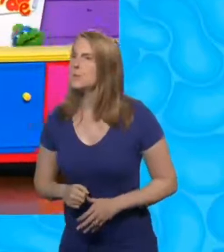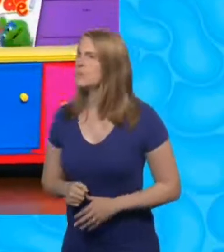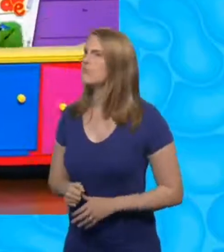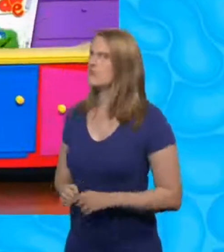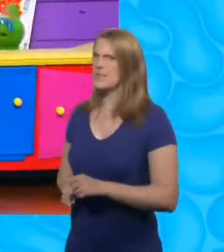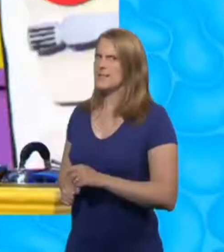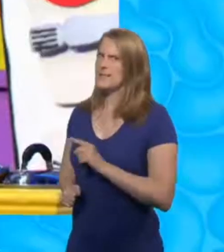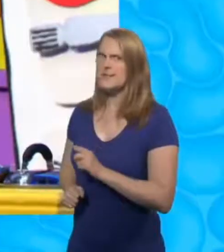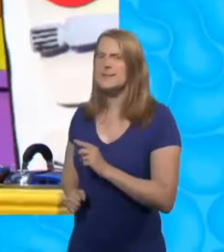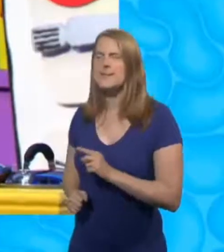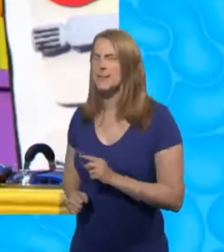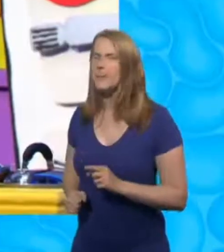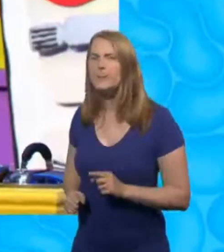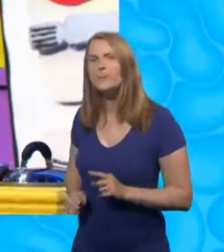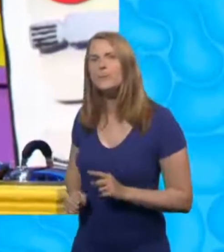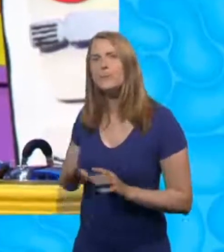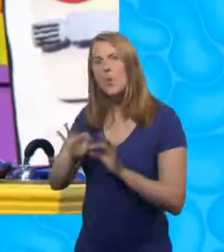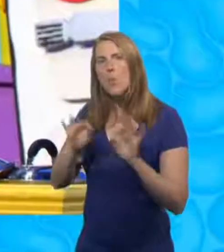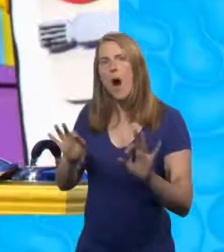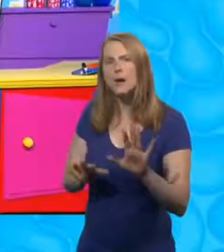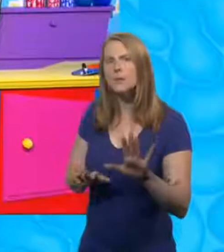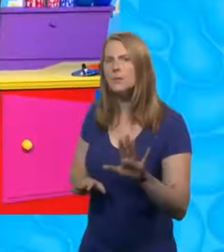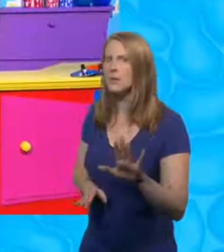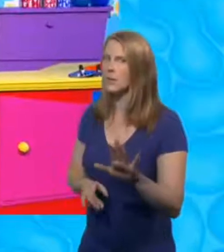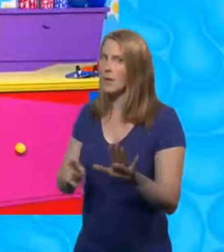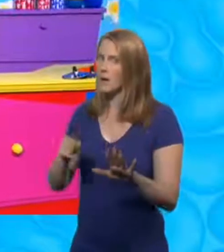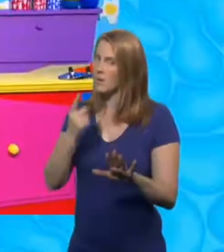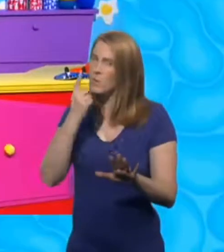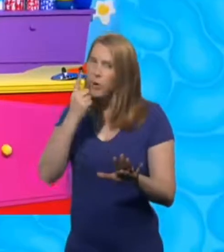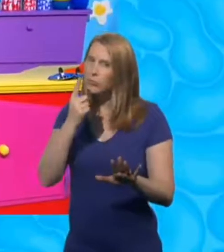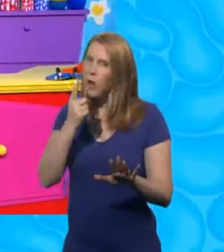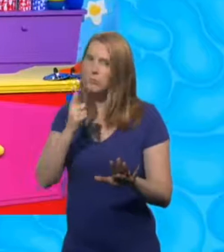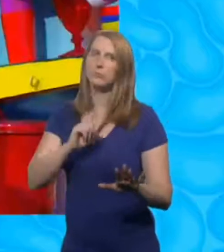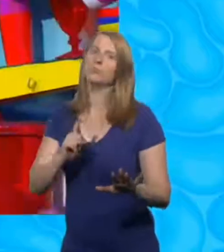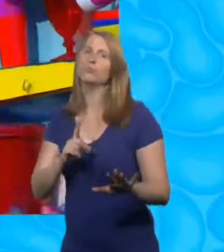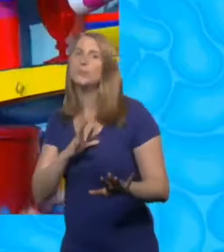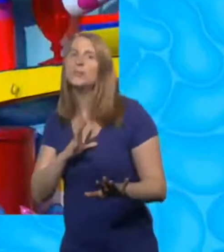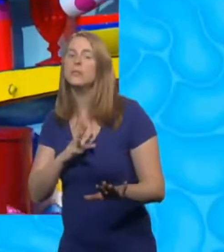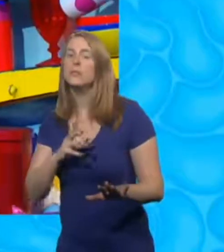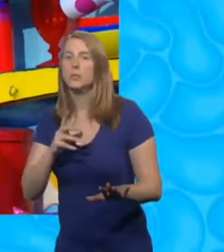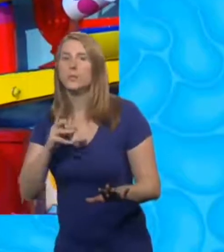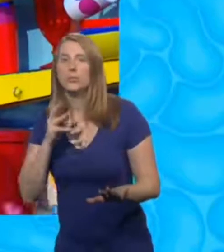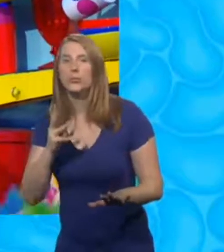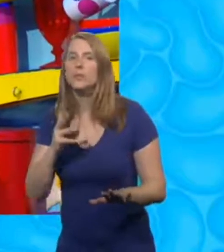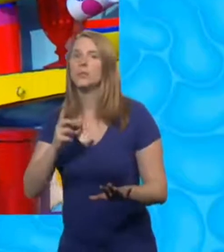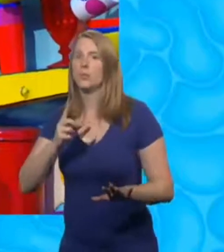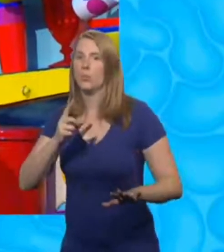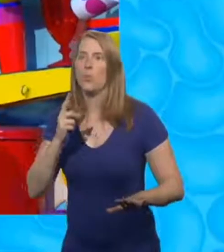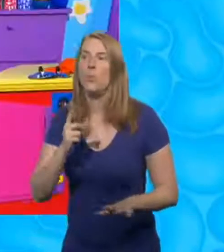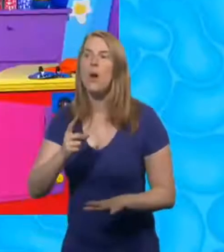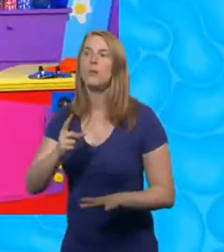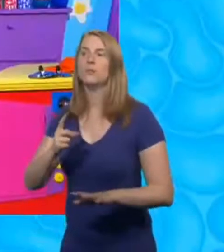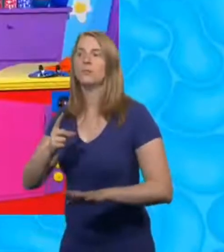Right, that's it. Little Monster. Okay, quiet, everyone. I've only got one chance at this. Right, here we go. After three.